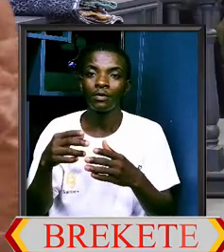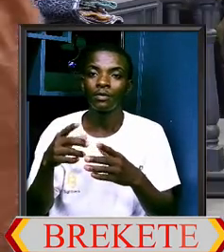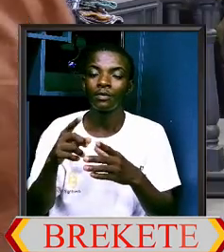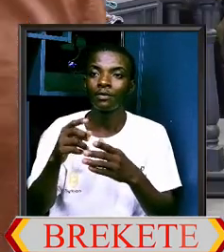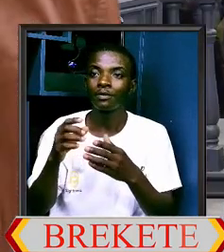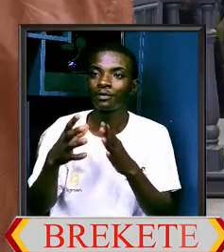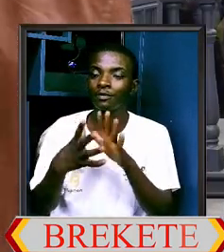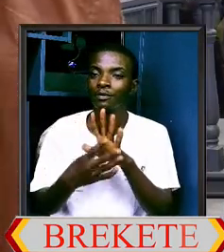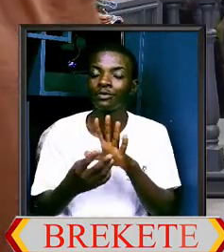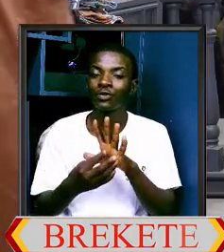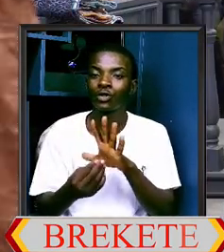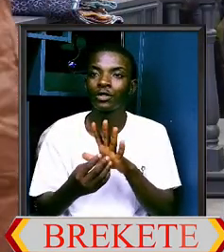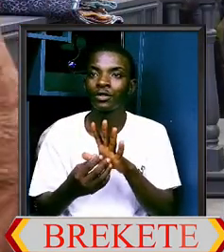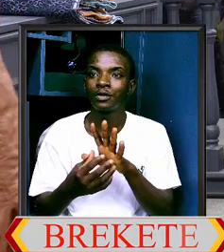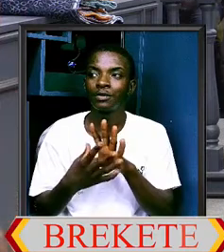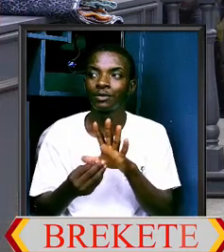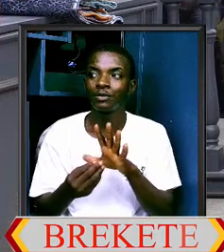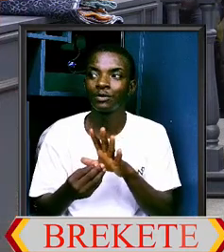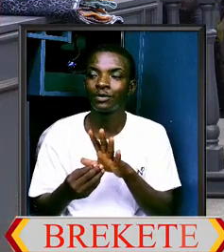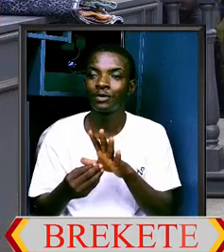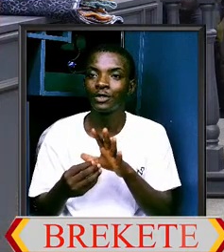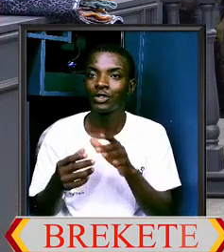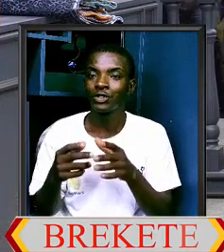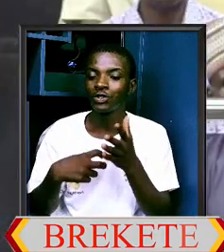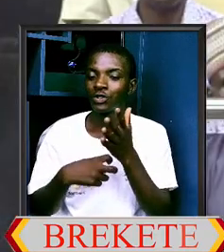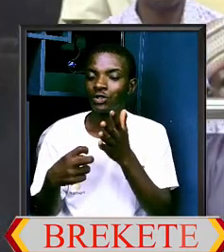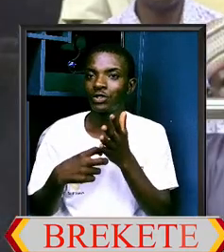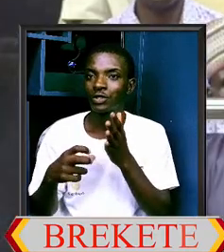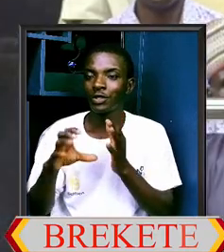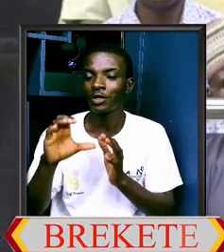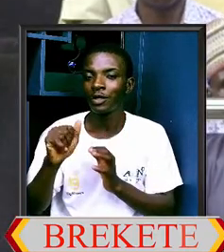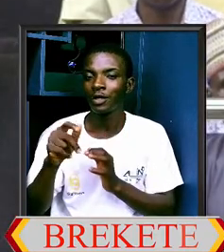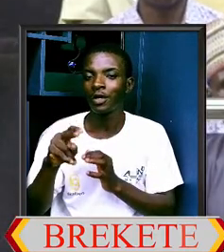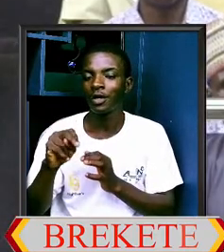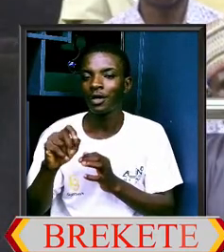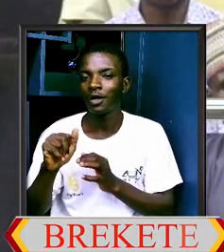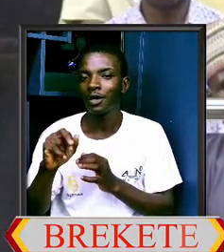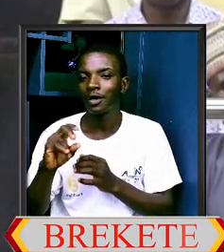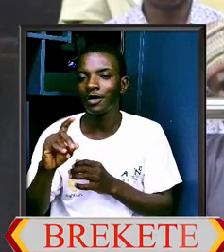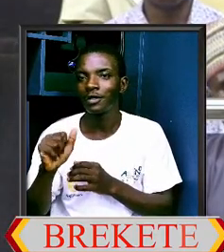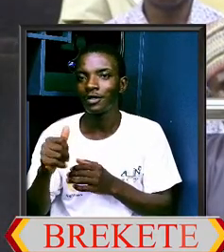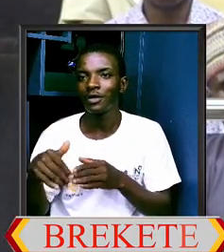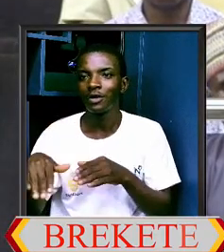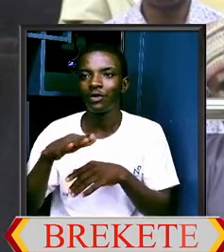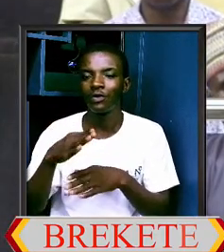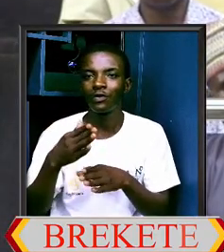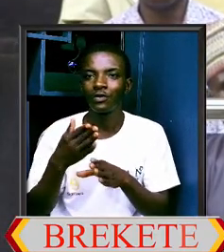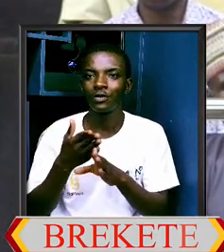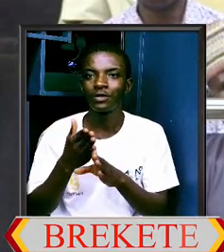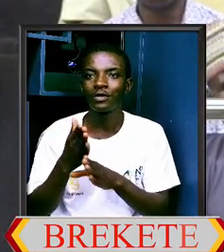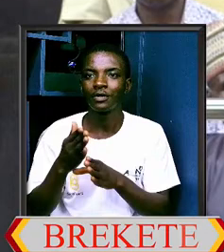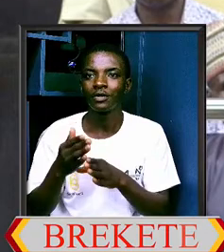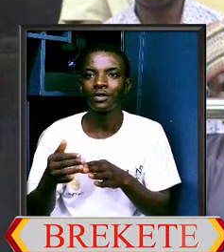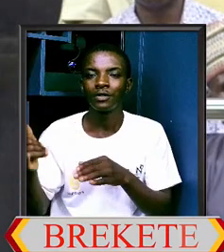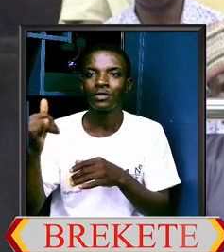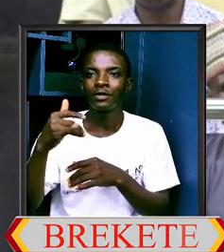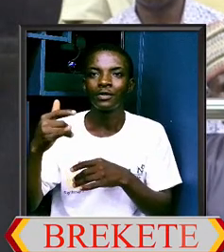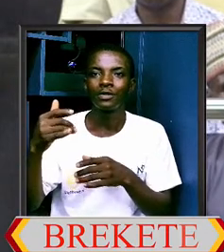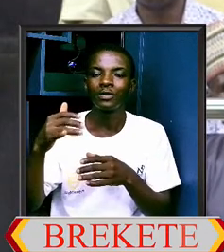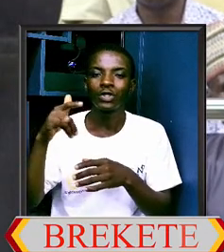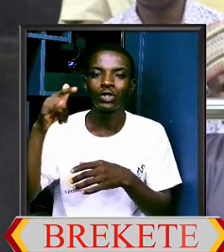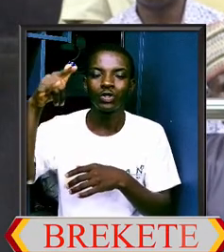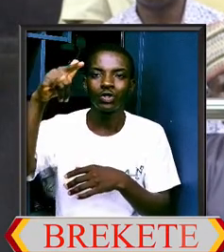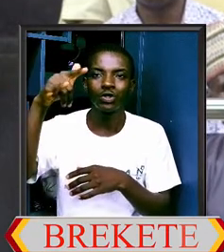For according to just like Nigerian airline where overnight they carry another country aeroplane, paint